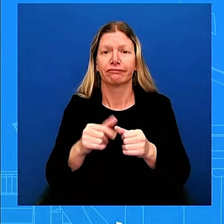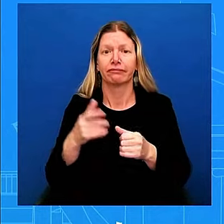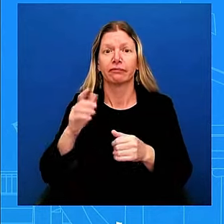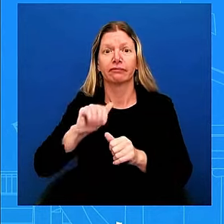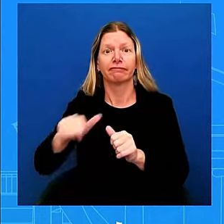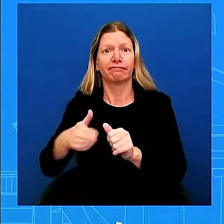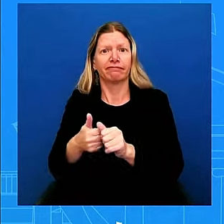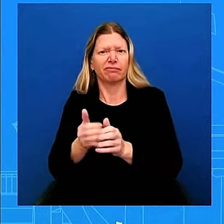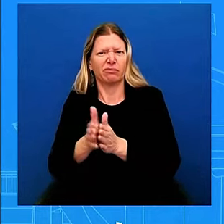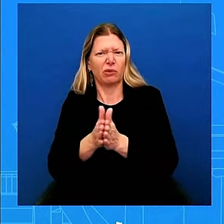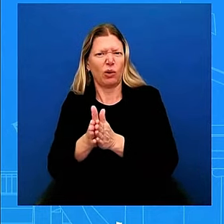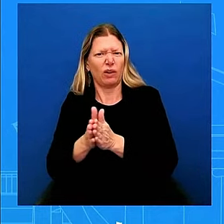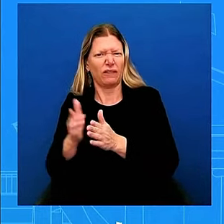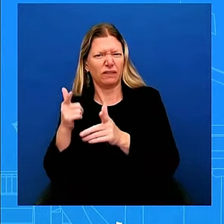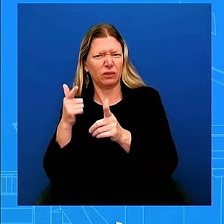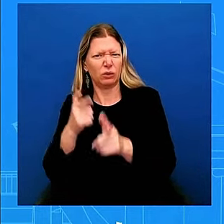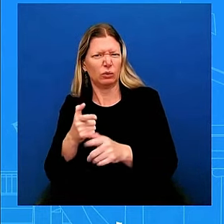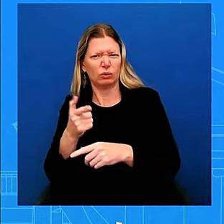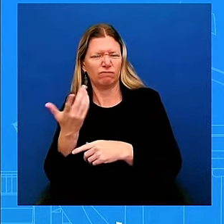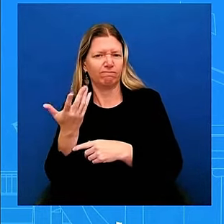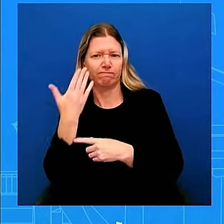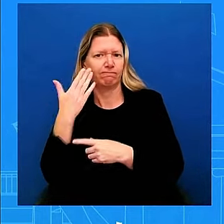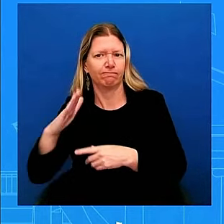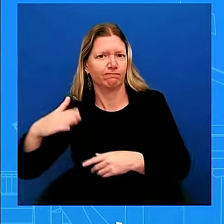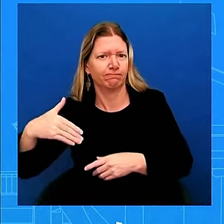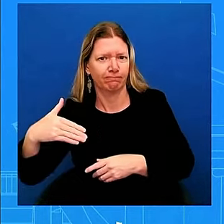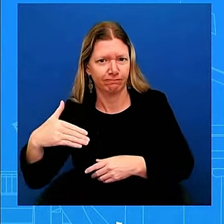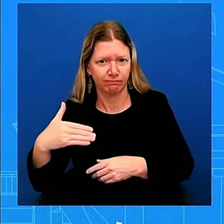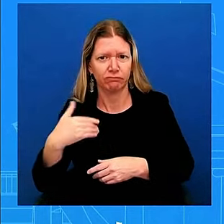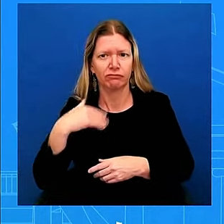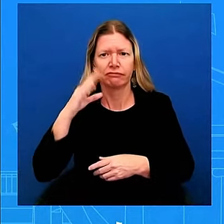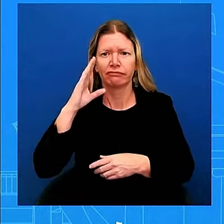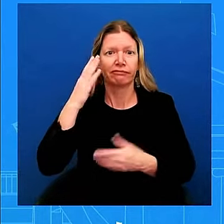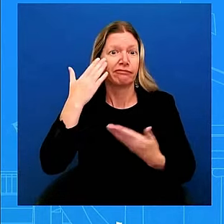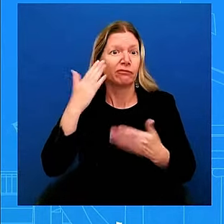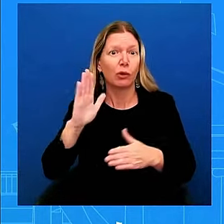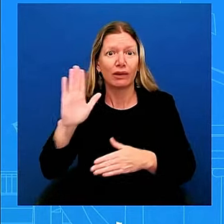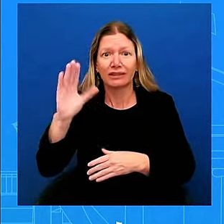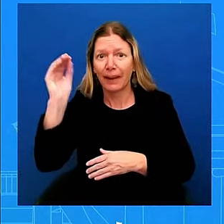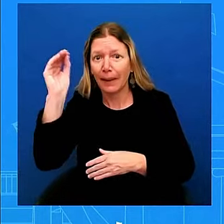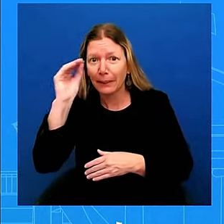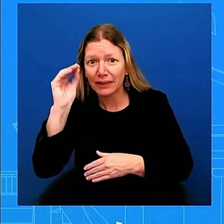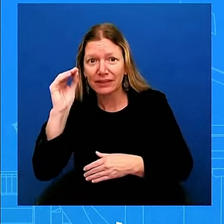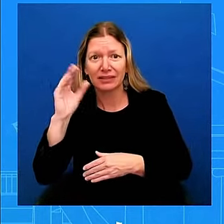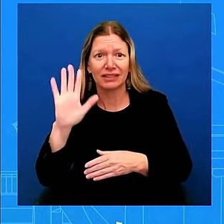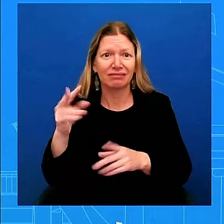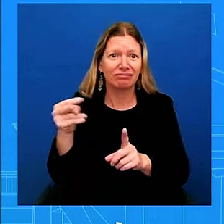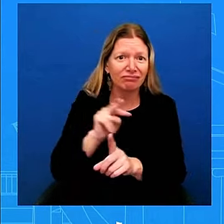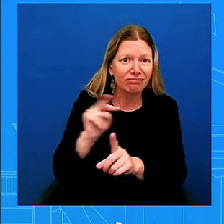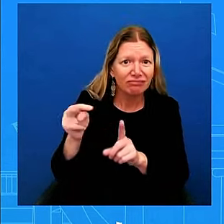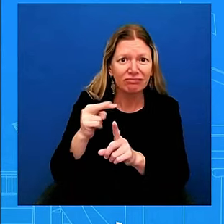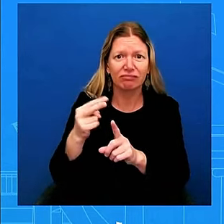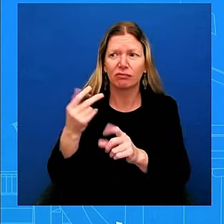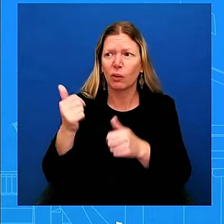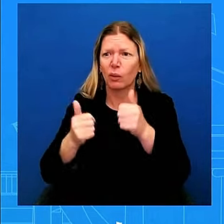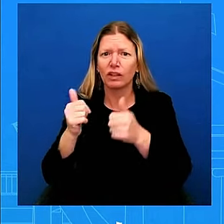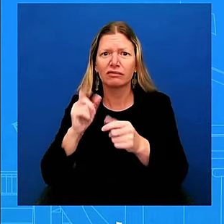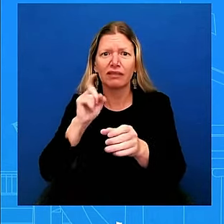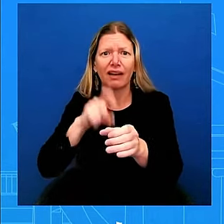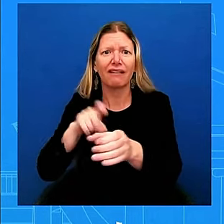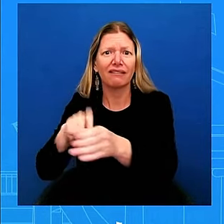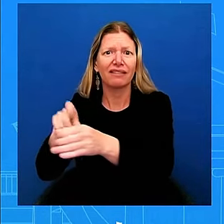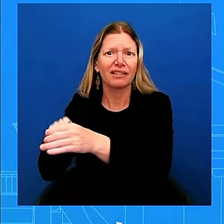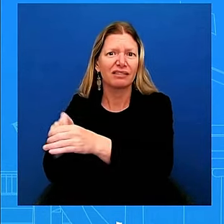or affiliations. We don't know whether he had help or support or if he communicated with anyone